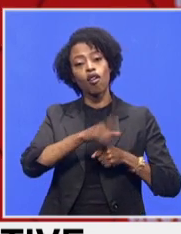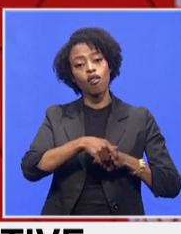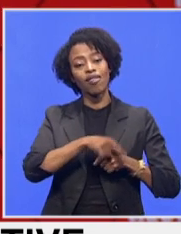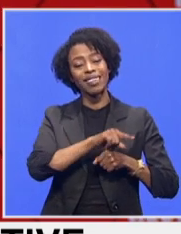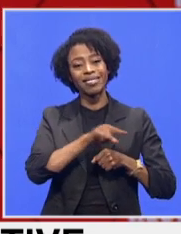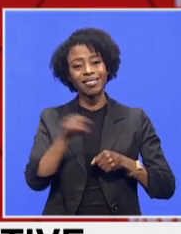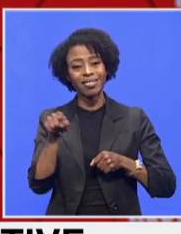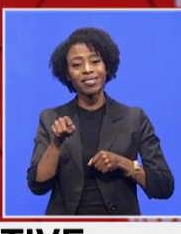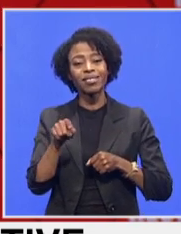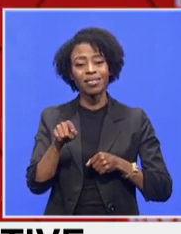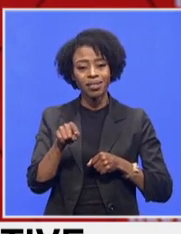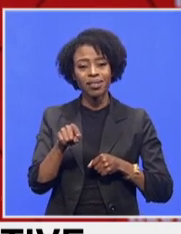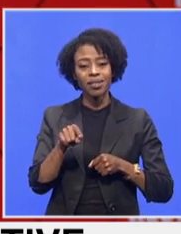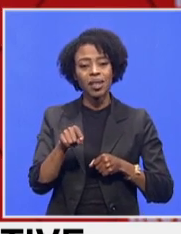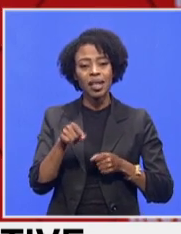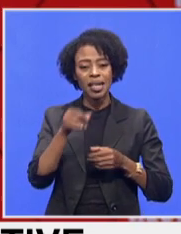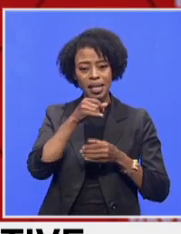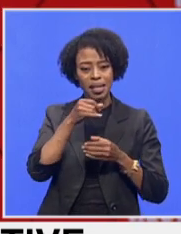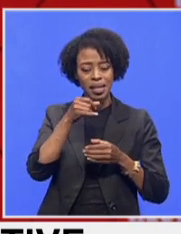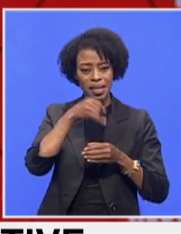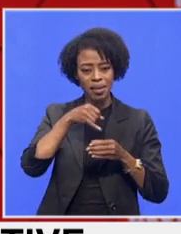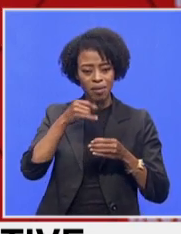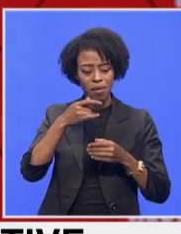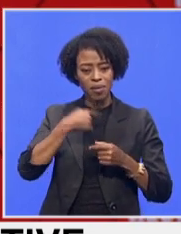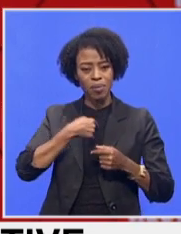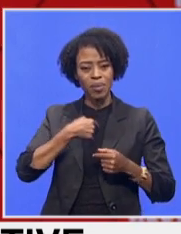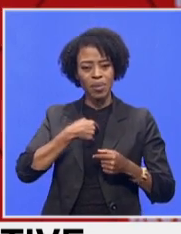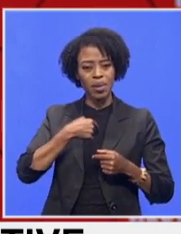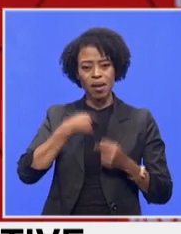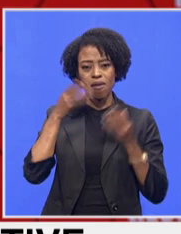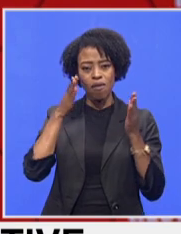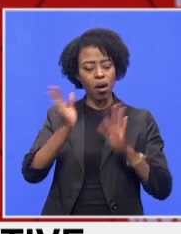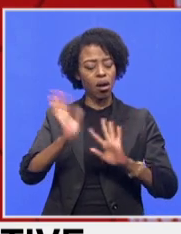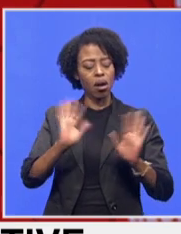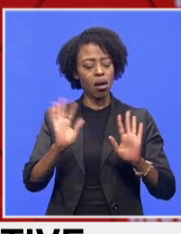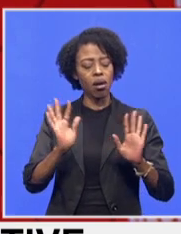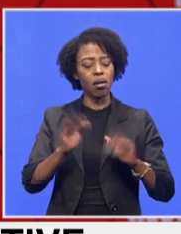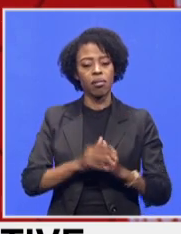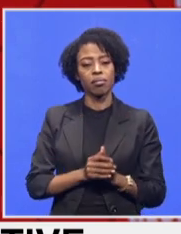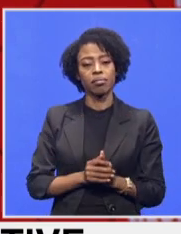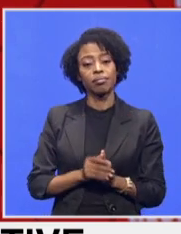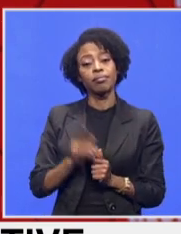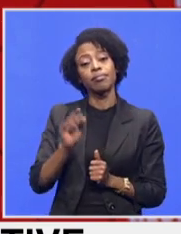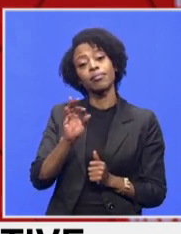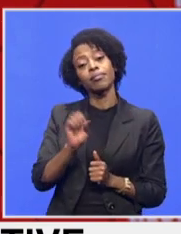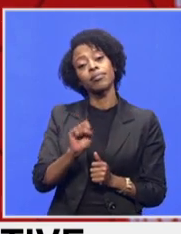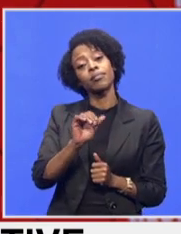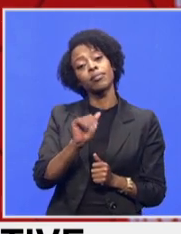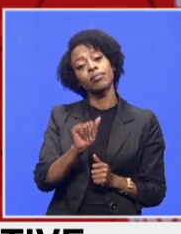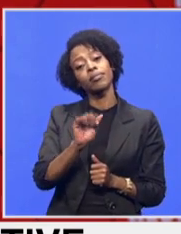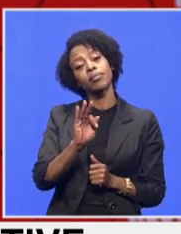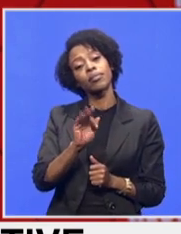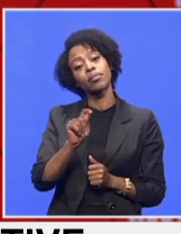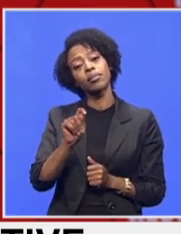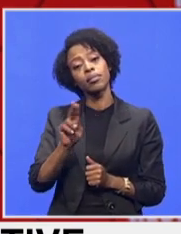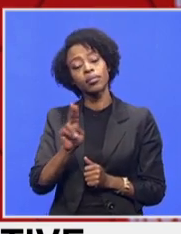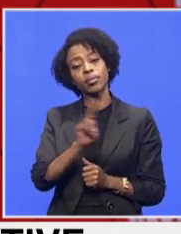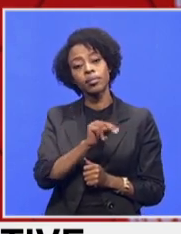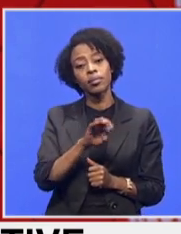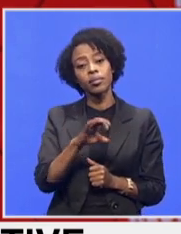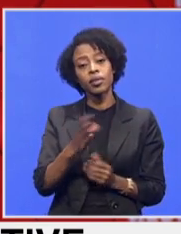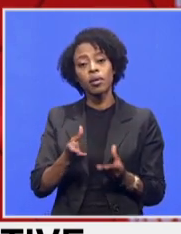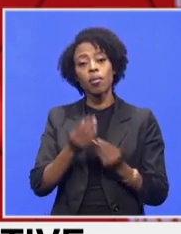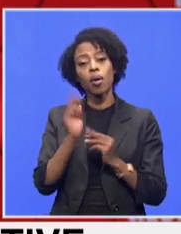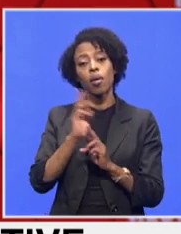being inward-looking. SAFTU NEC received a report from the meeting between